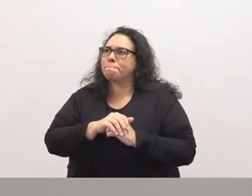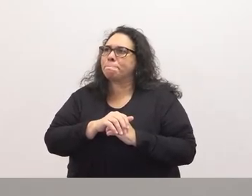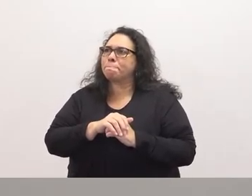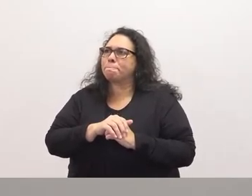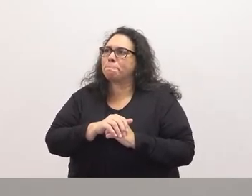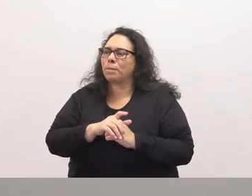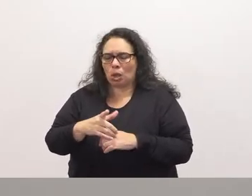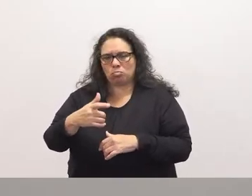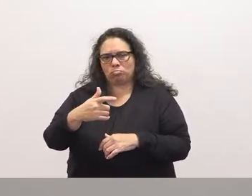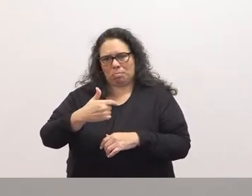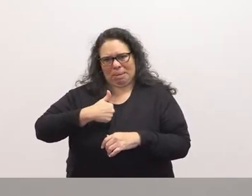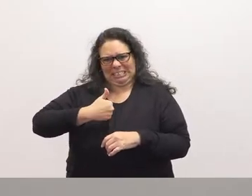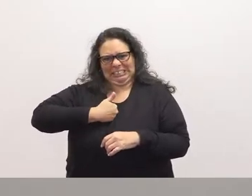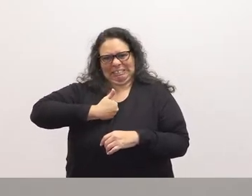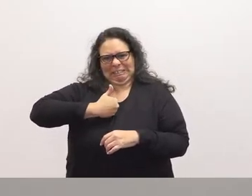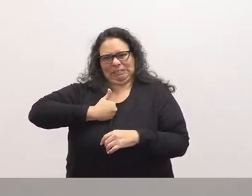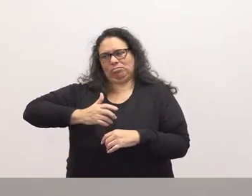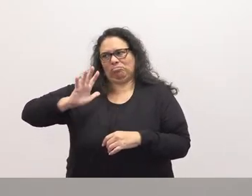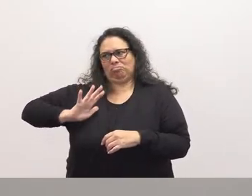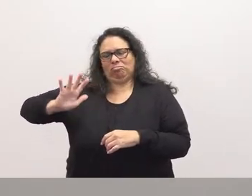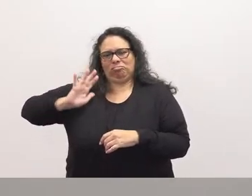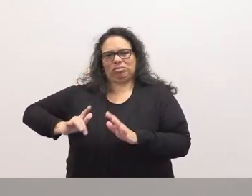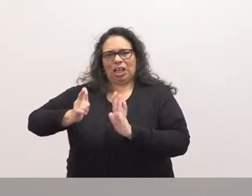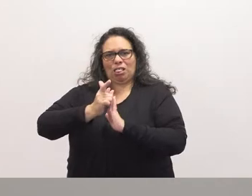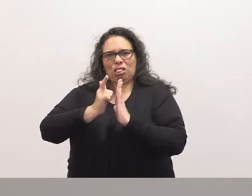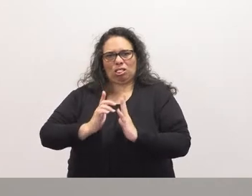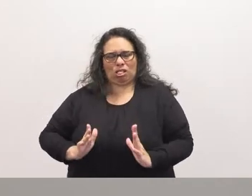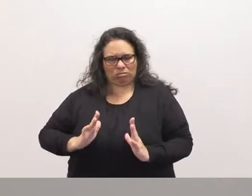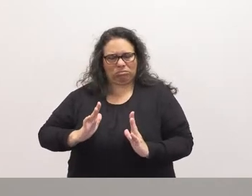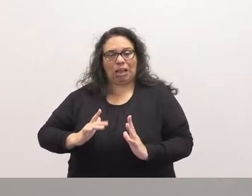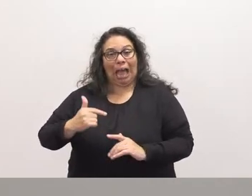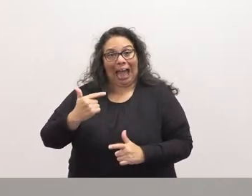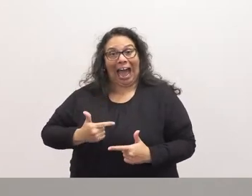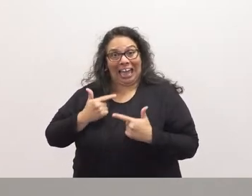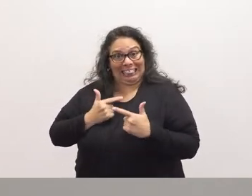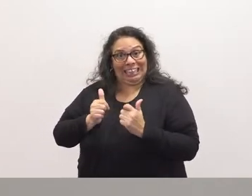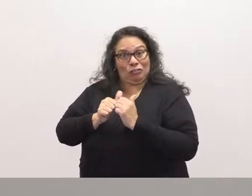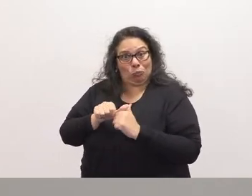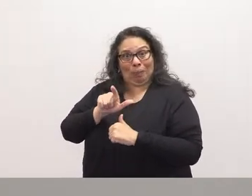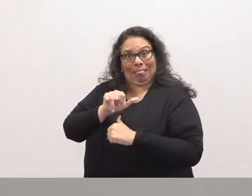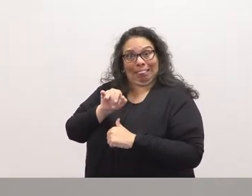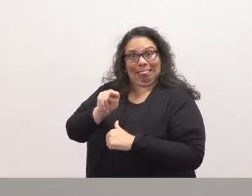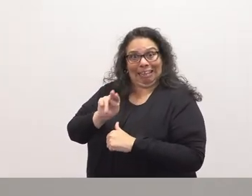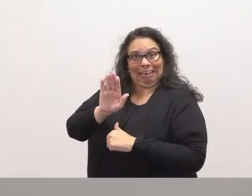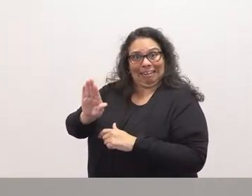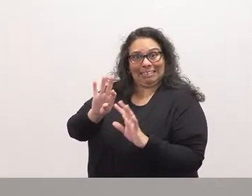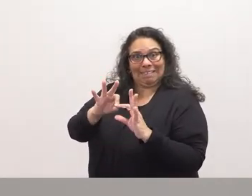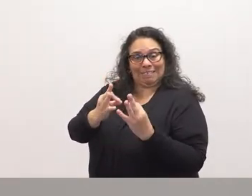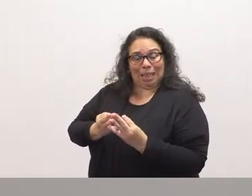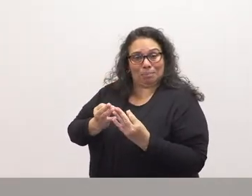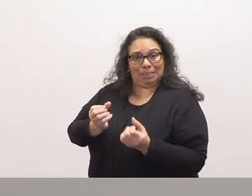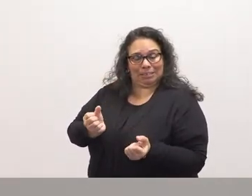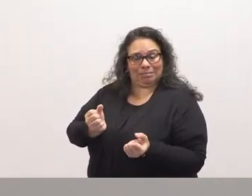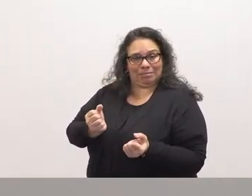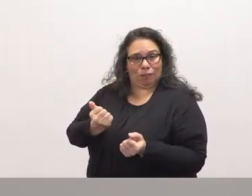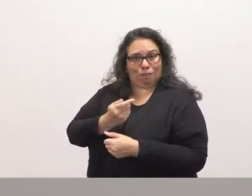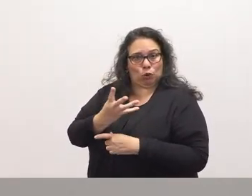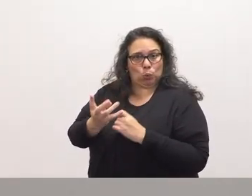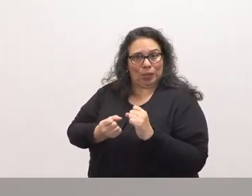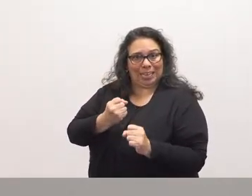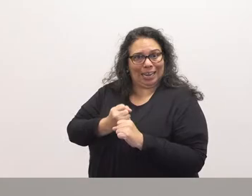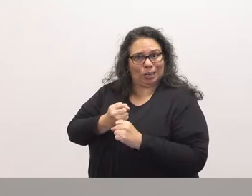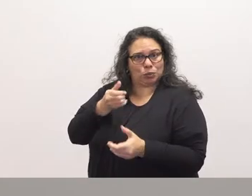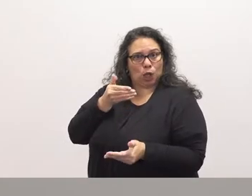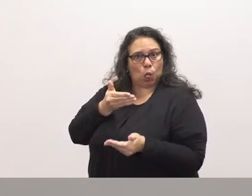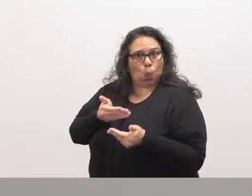when I was in law school, I lived with Staunton Lind and his family for a year. We were very close, and I learned